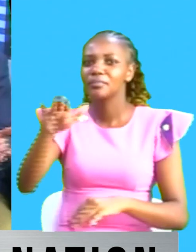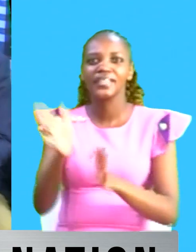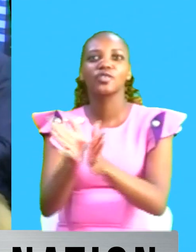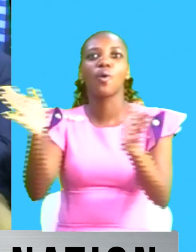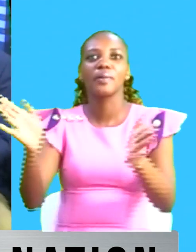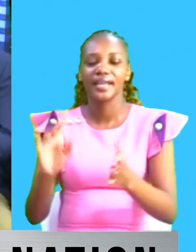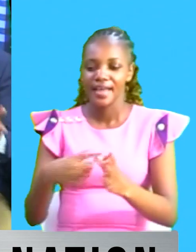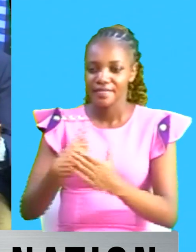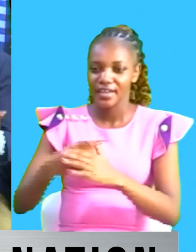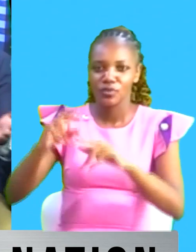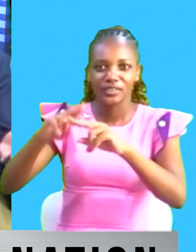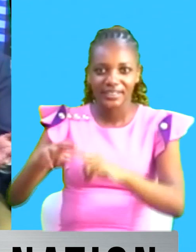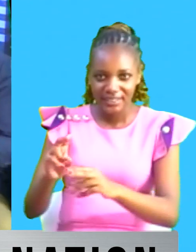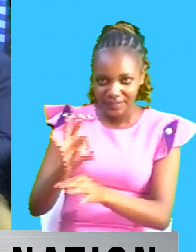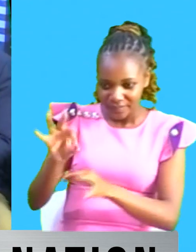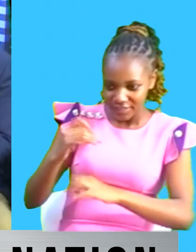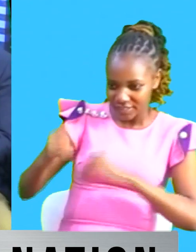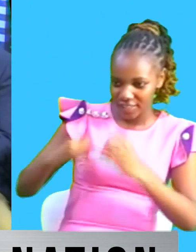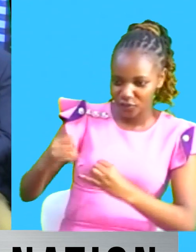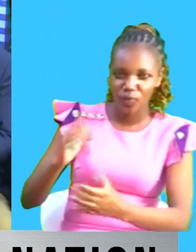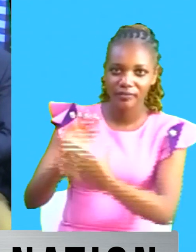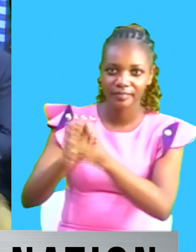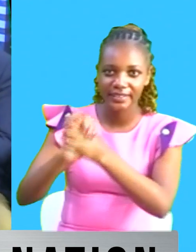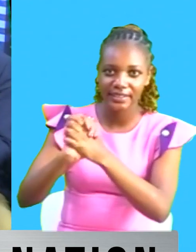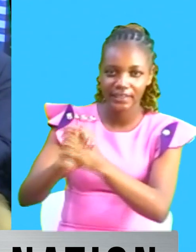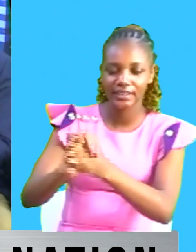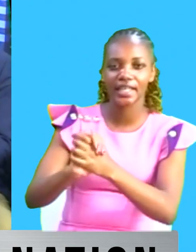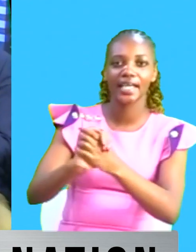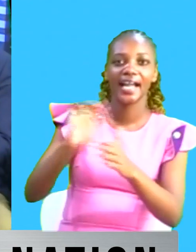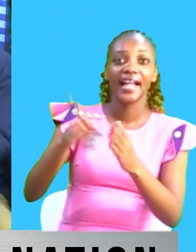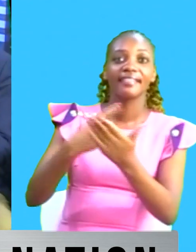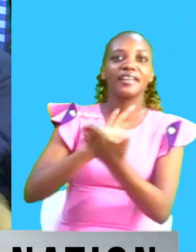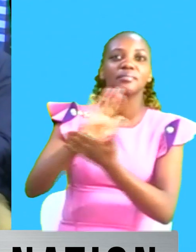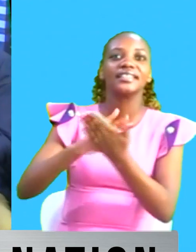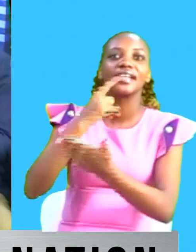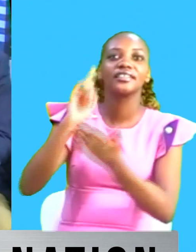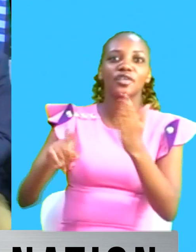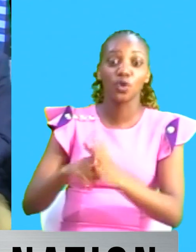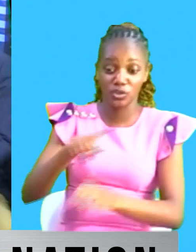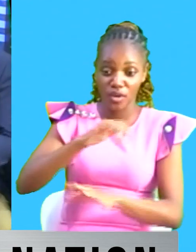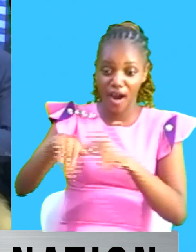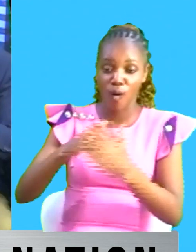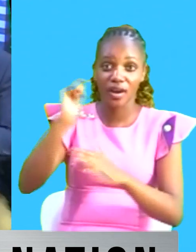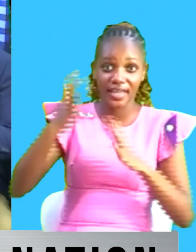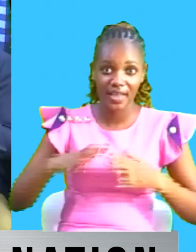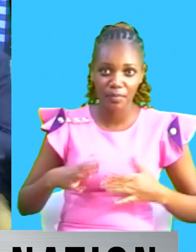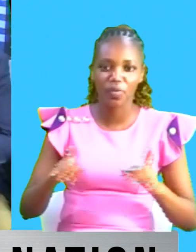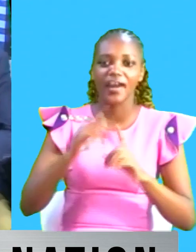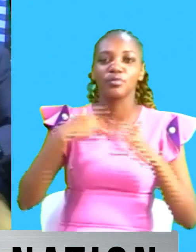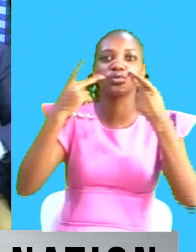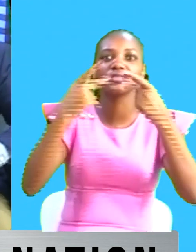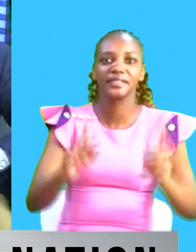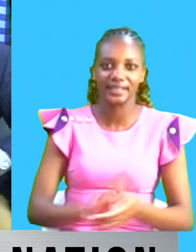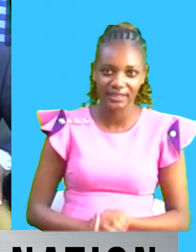so that we just take tea, shake each other's hand, and just basically say we are Kenyans and we want this thing to be so. But